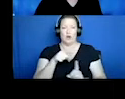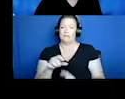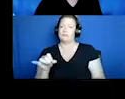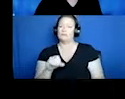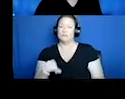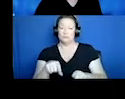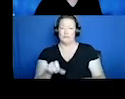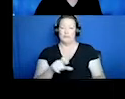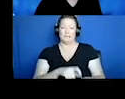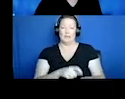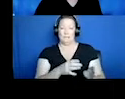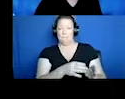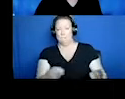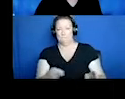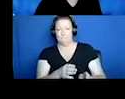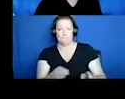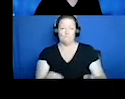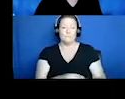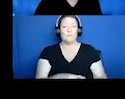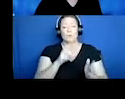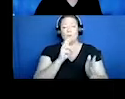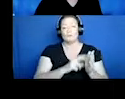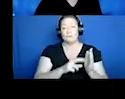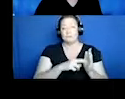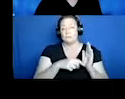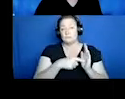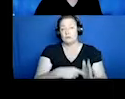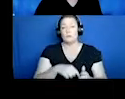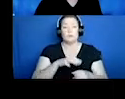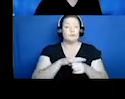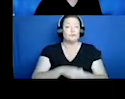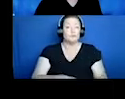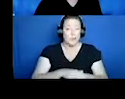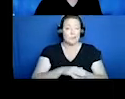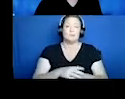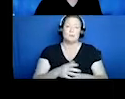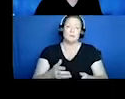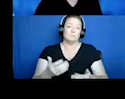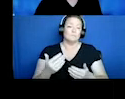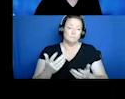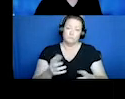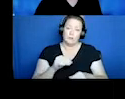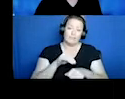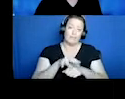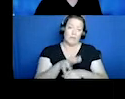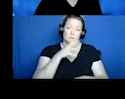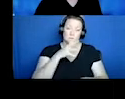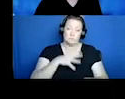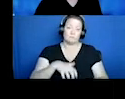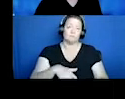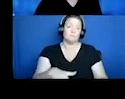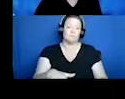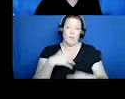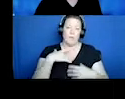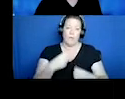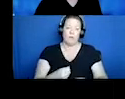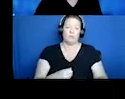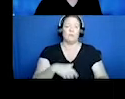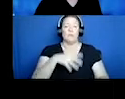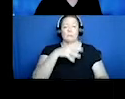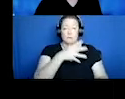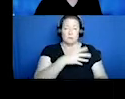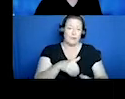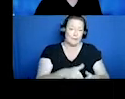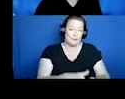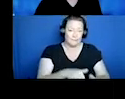same period. So research has already shown that stressors take a toll on pregnant women's health and increase the risk of both maternal and infant